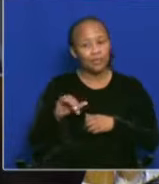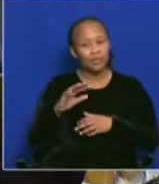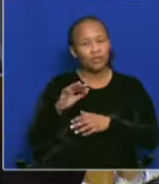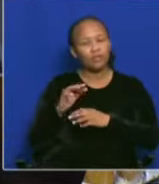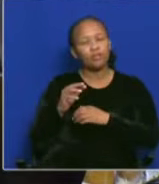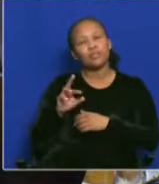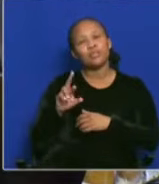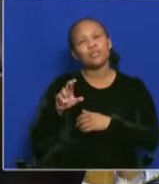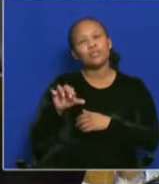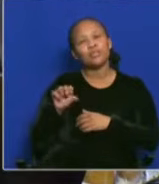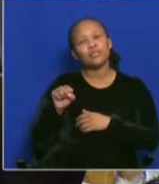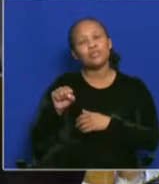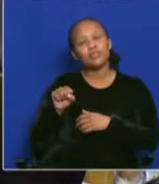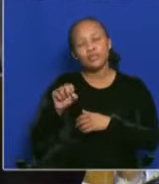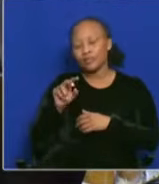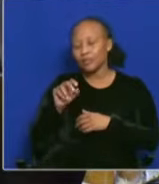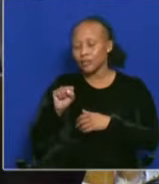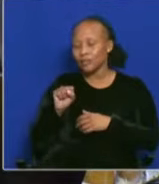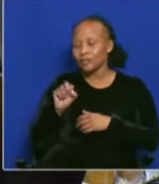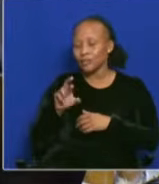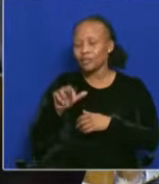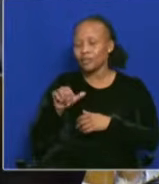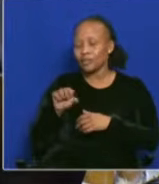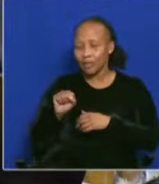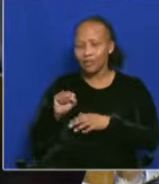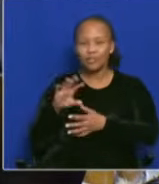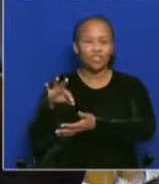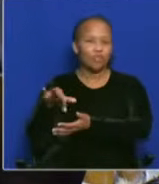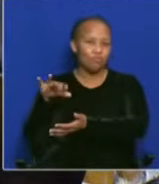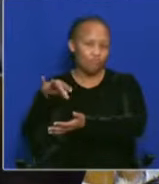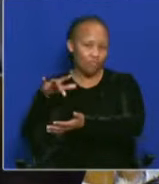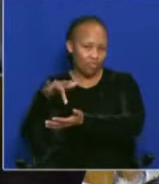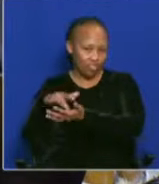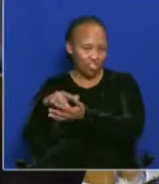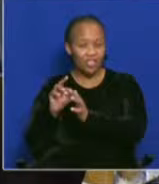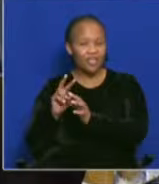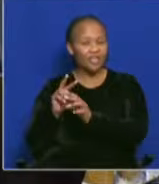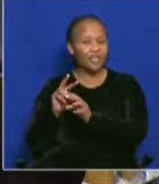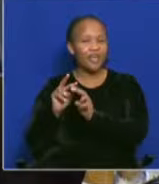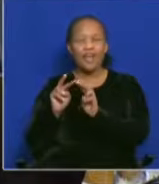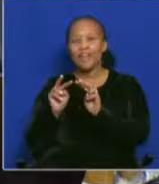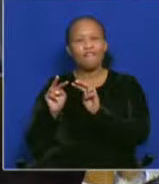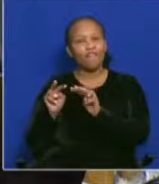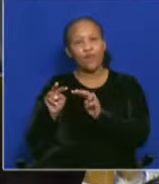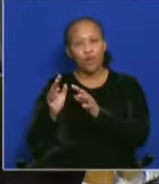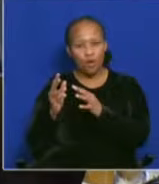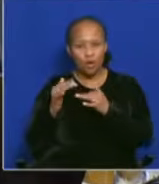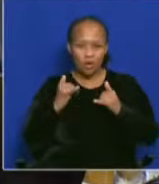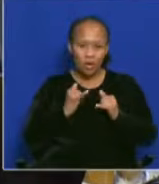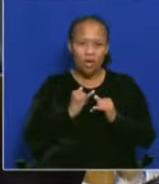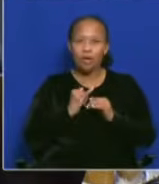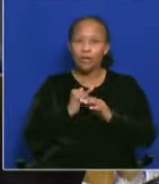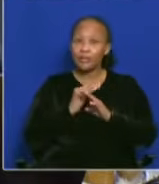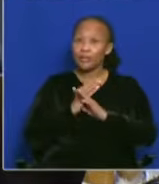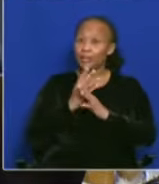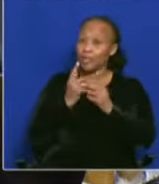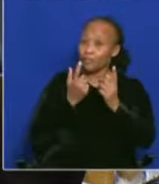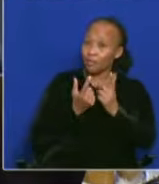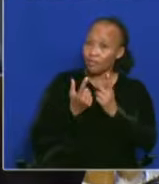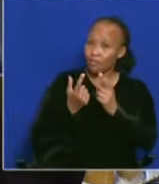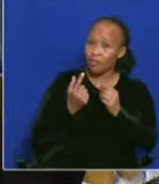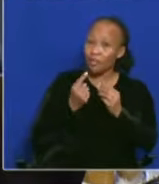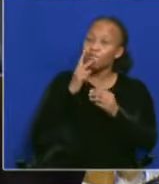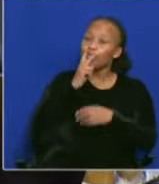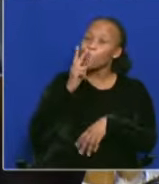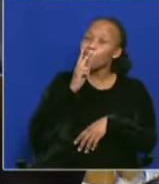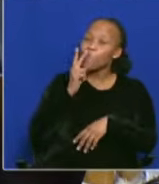that the cigarettes, that cigarettes manufactured by Carney Links were presented on paper as having